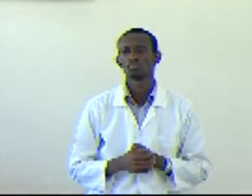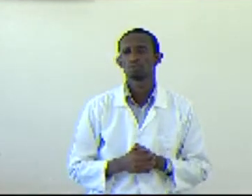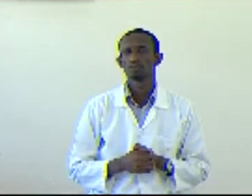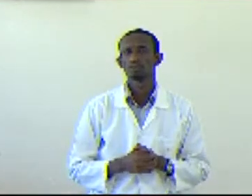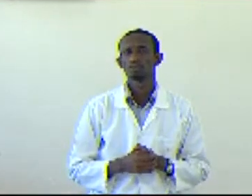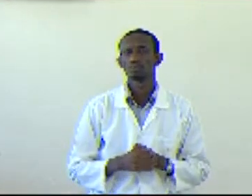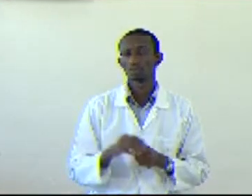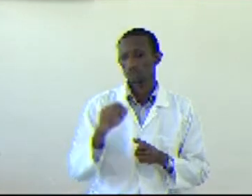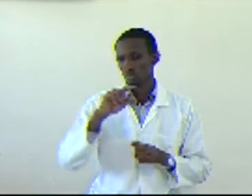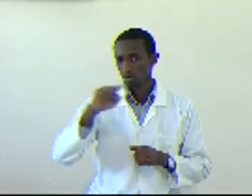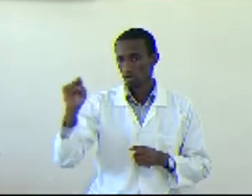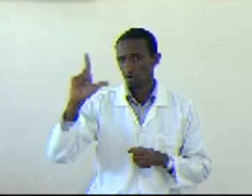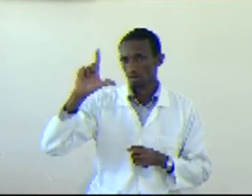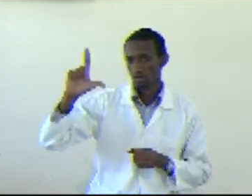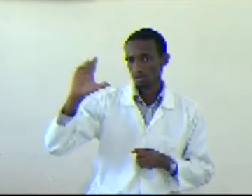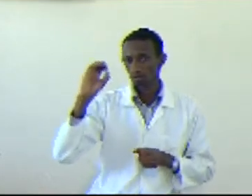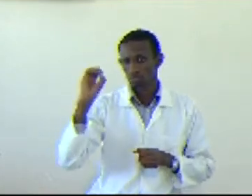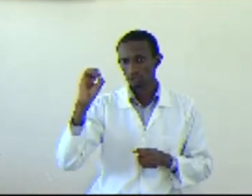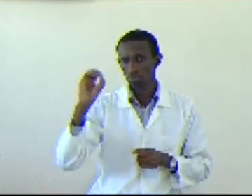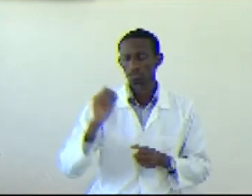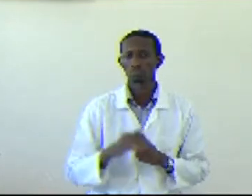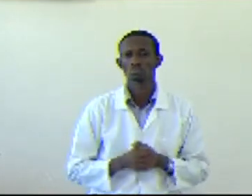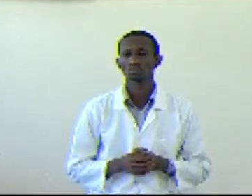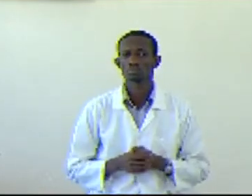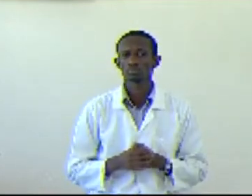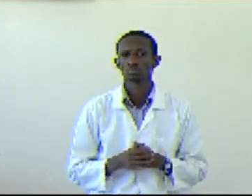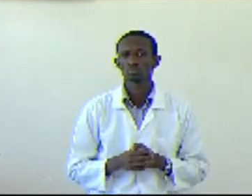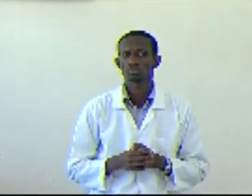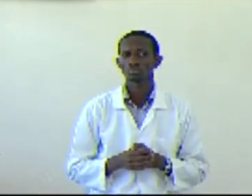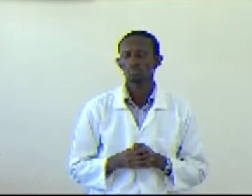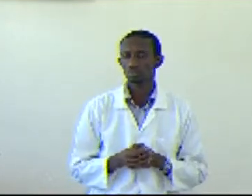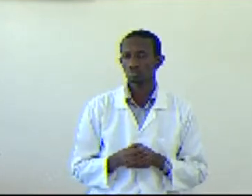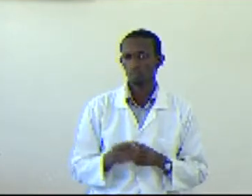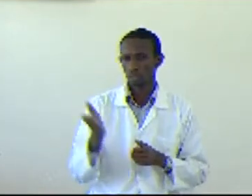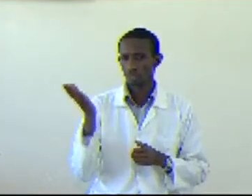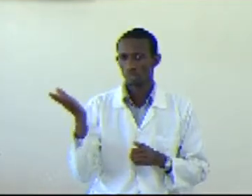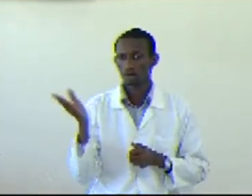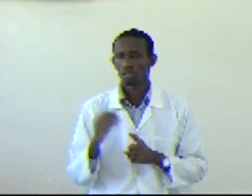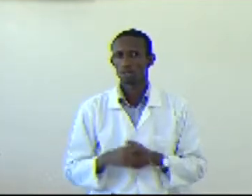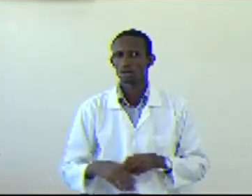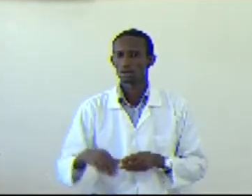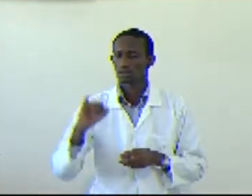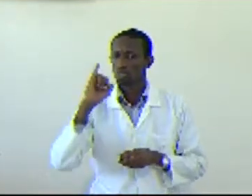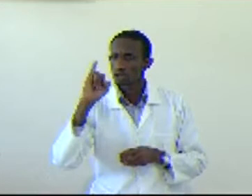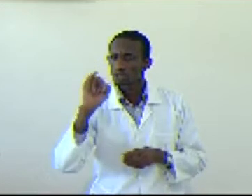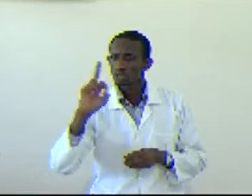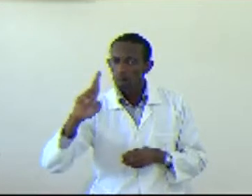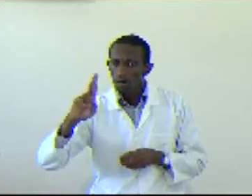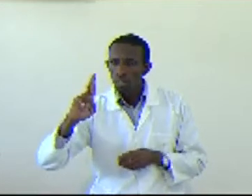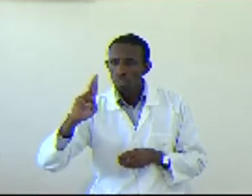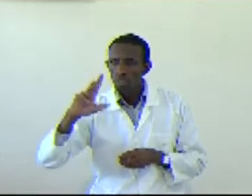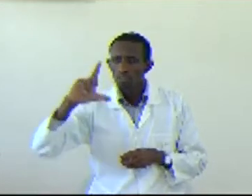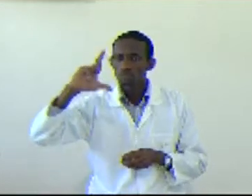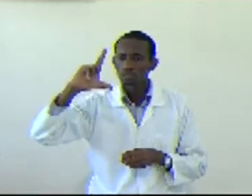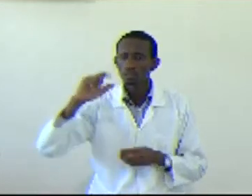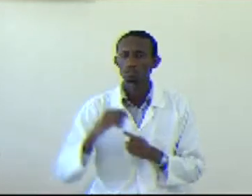over L0. And this time we would now have this is equals to